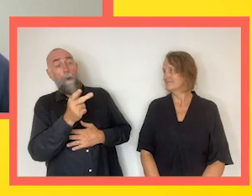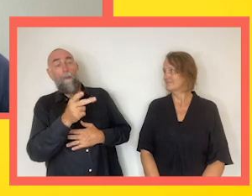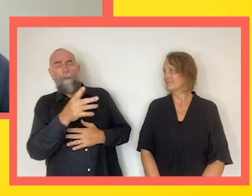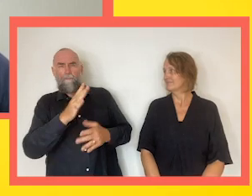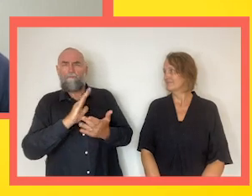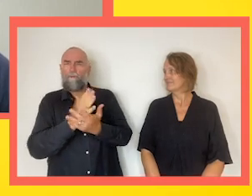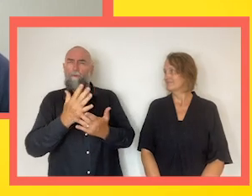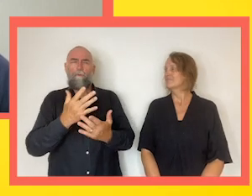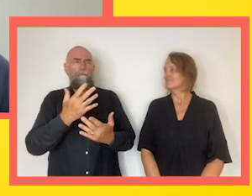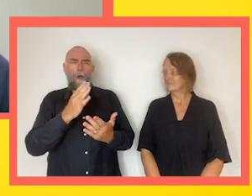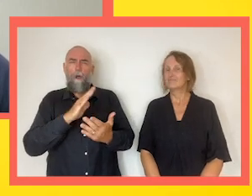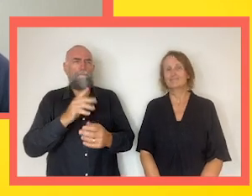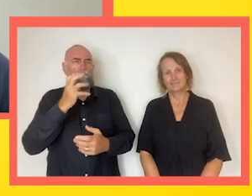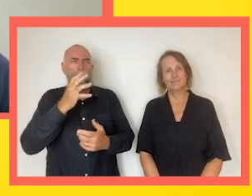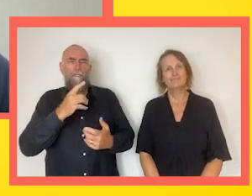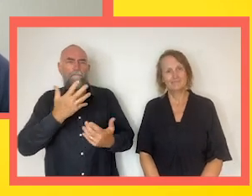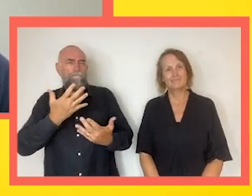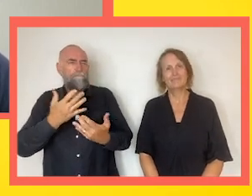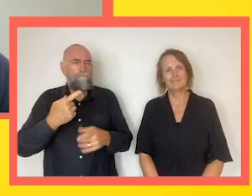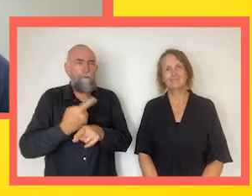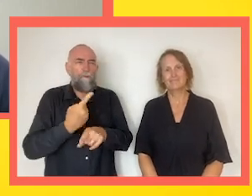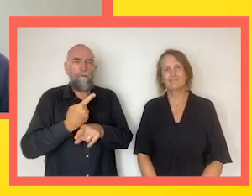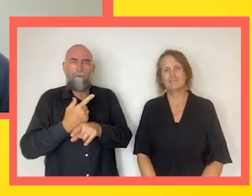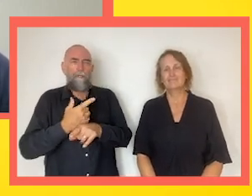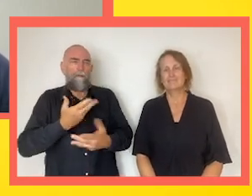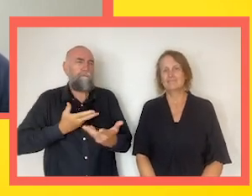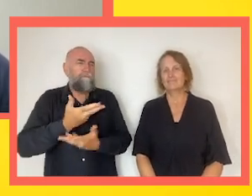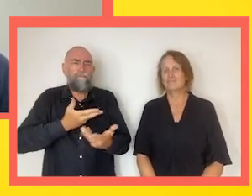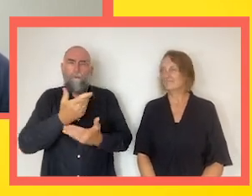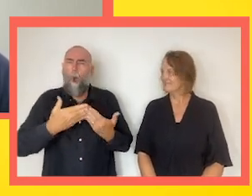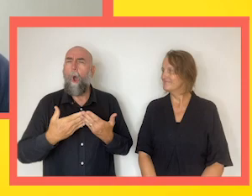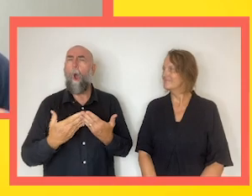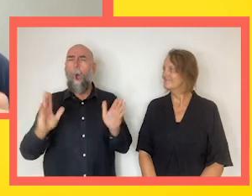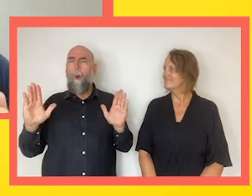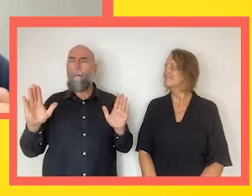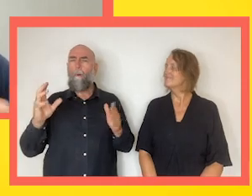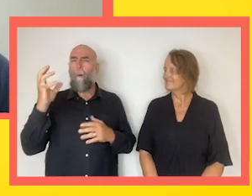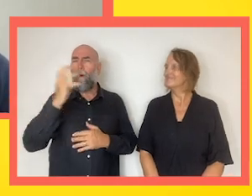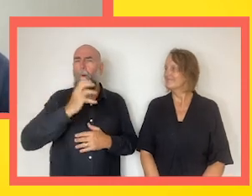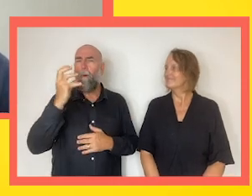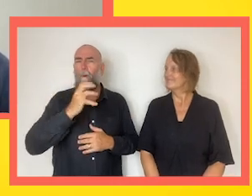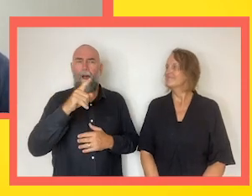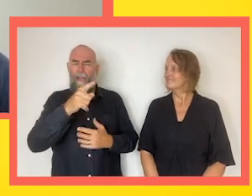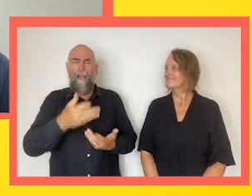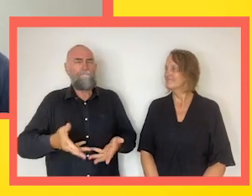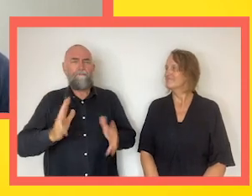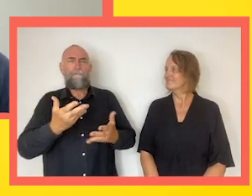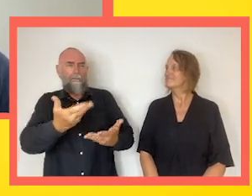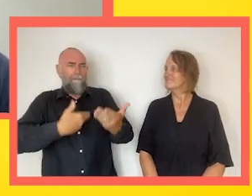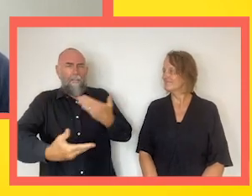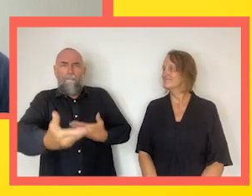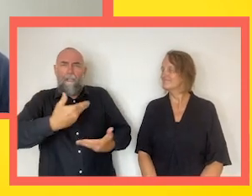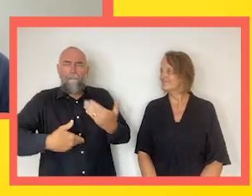Paralympians, right? Like something when you get in there and you get to have a good yarn. They those two guys, they give so much of themselves, and